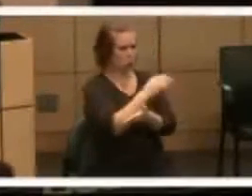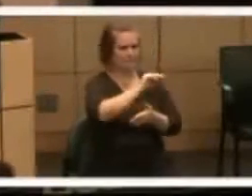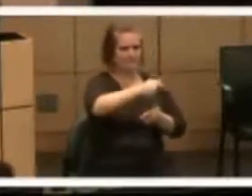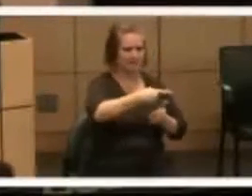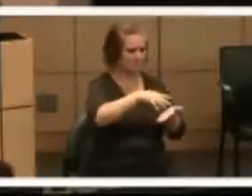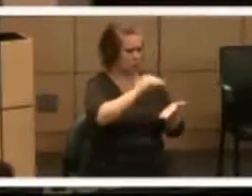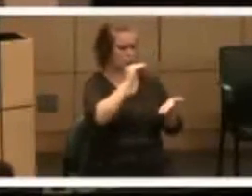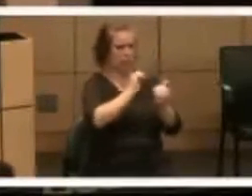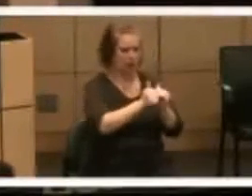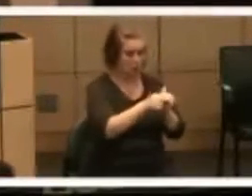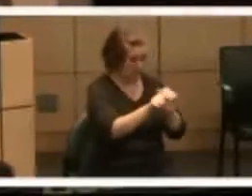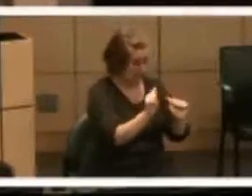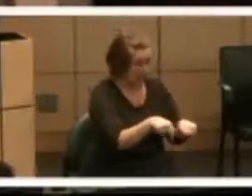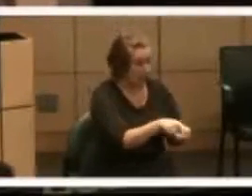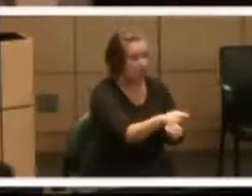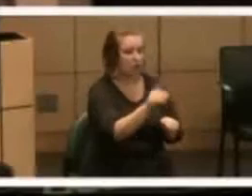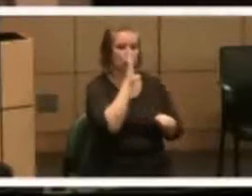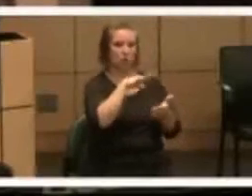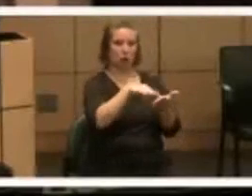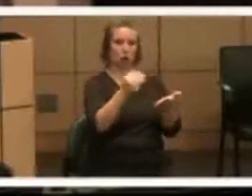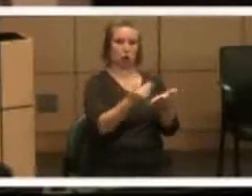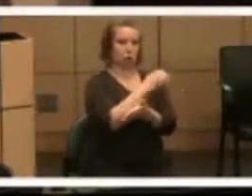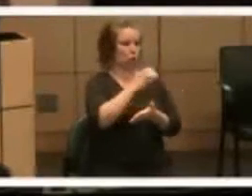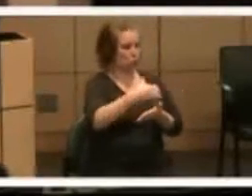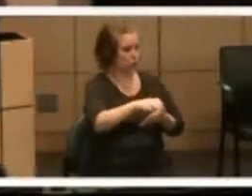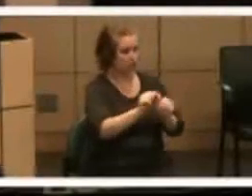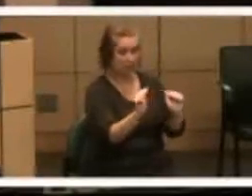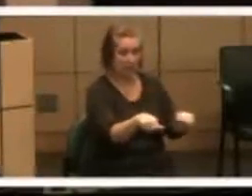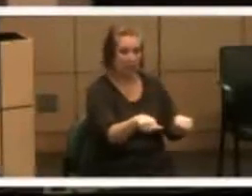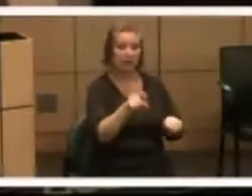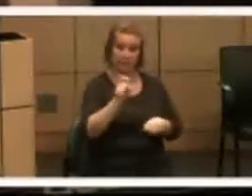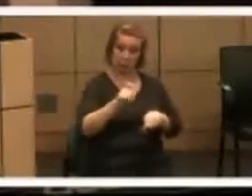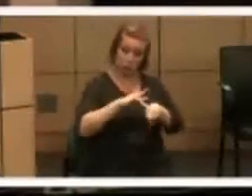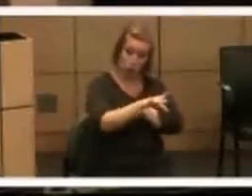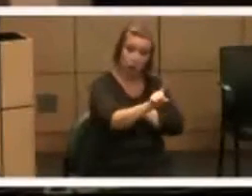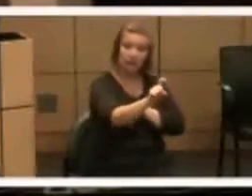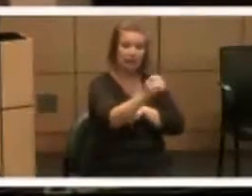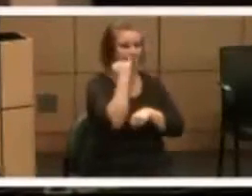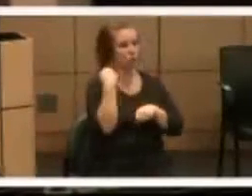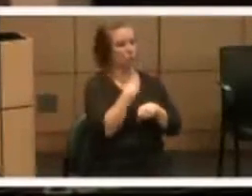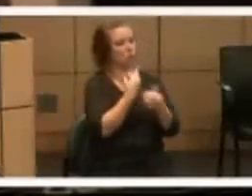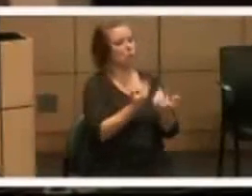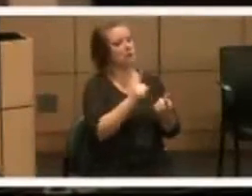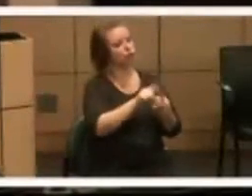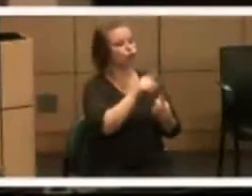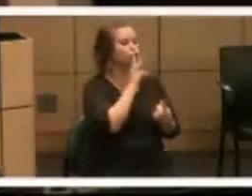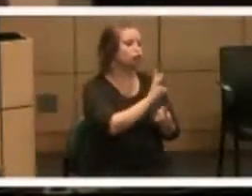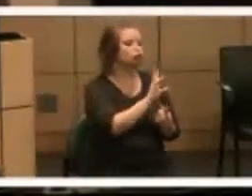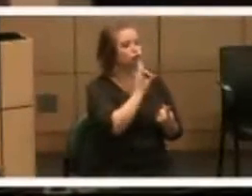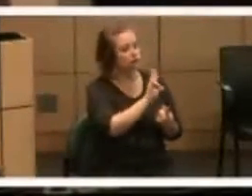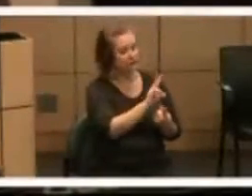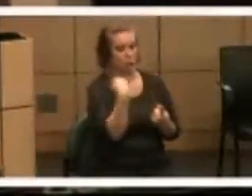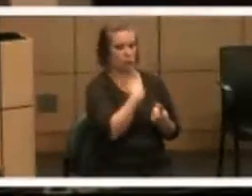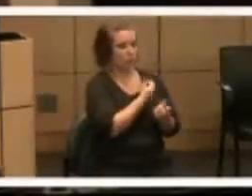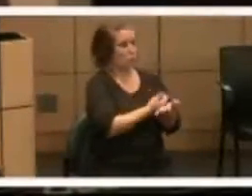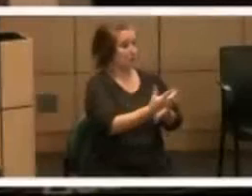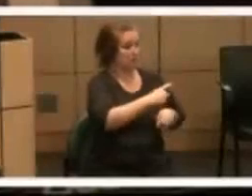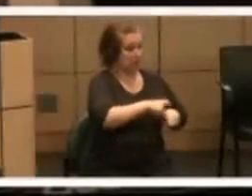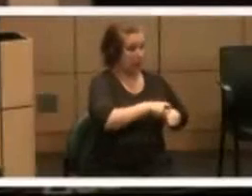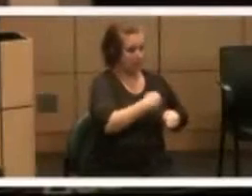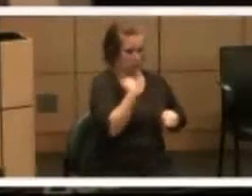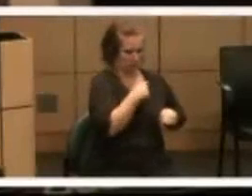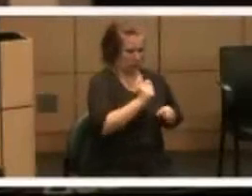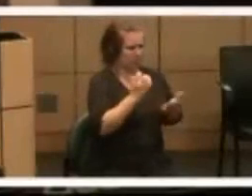set of cues? And then maybe, do you need to do it early? Like if we wait till a child's 6 or 7, have we wasted time that we should